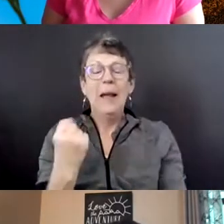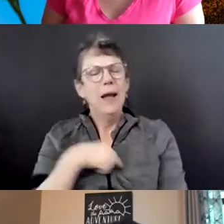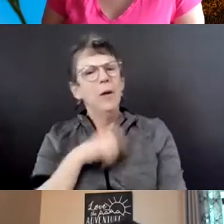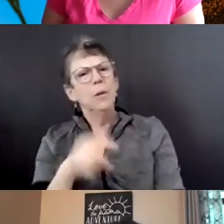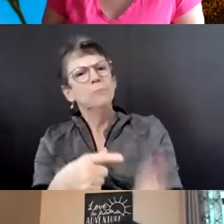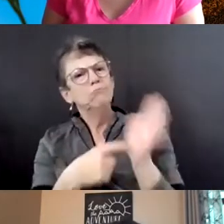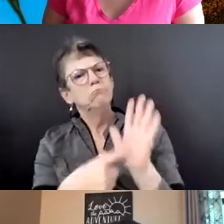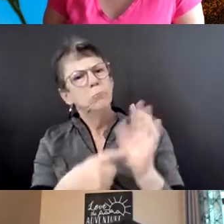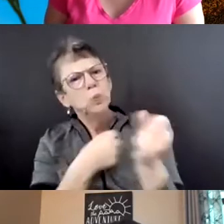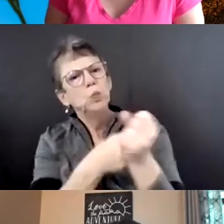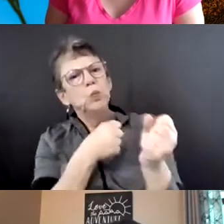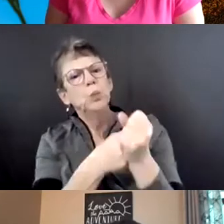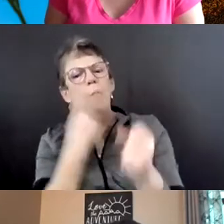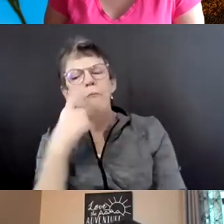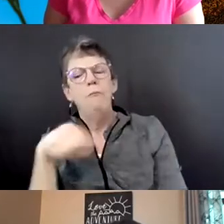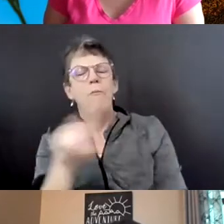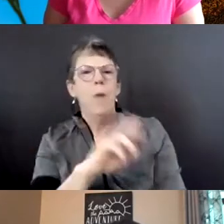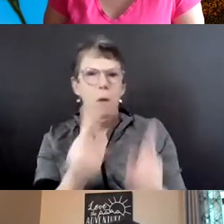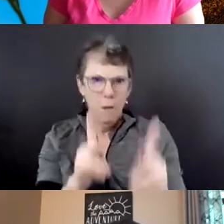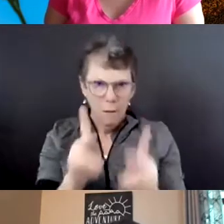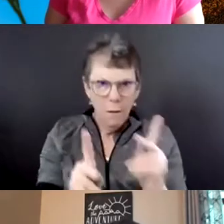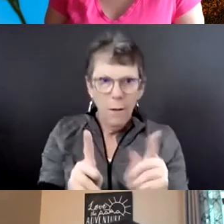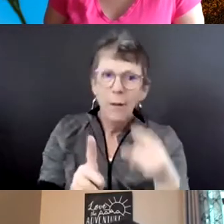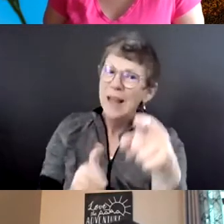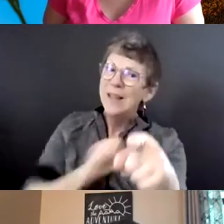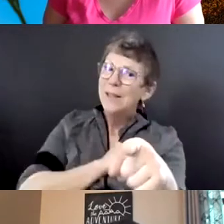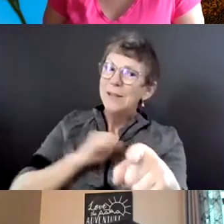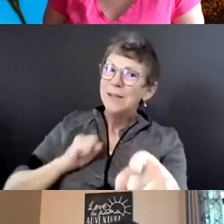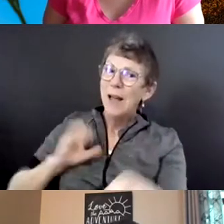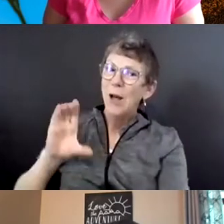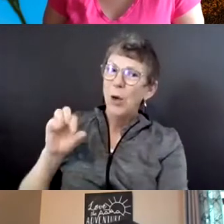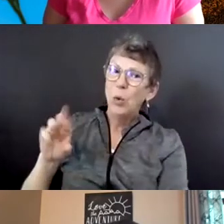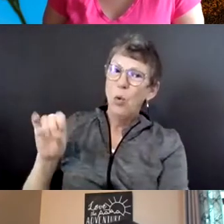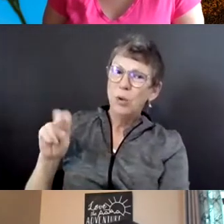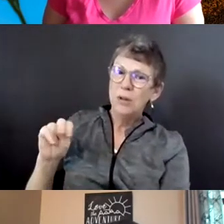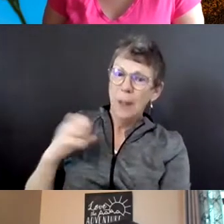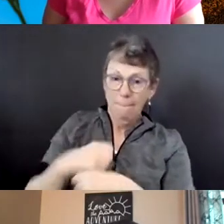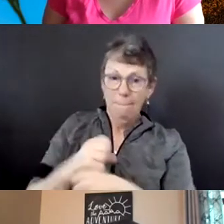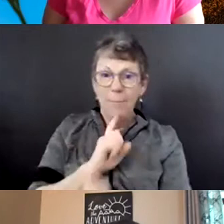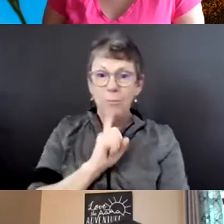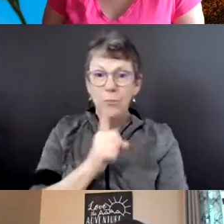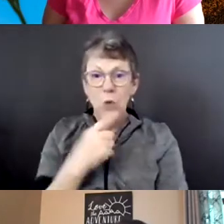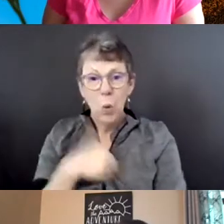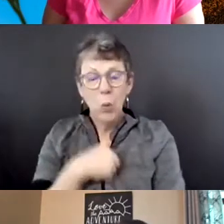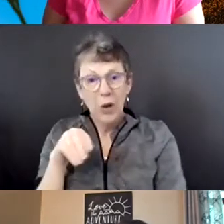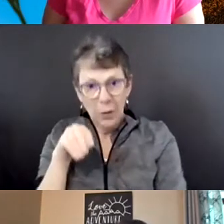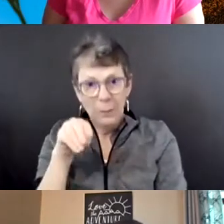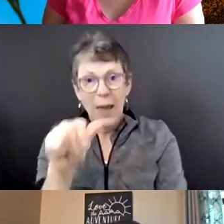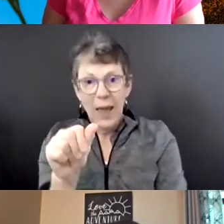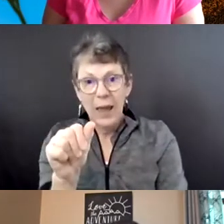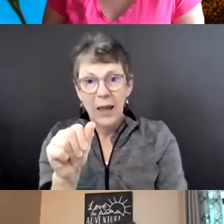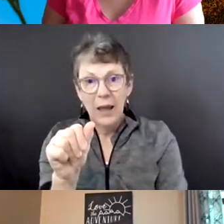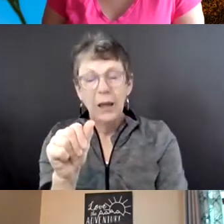all of that. It goes to Senator Corson's, wages, making sure we're paying. I was at an